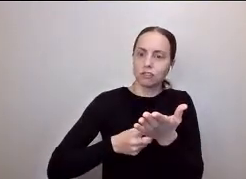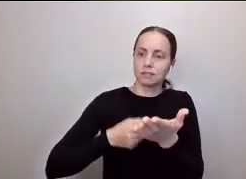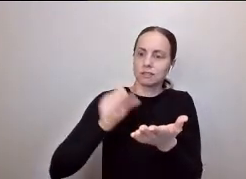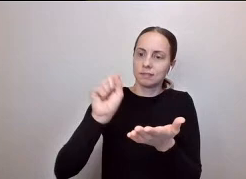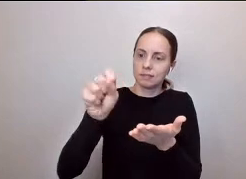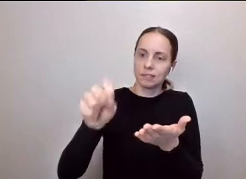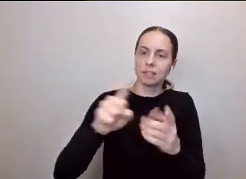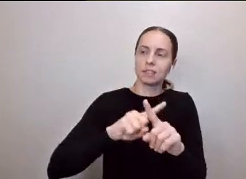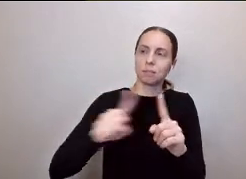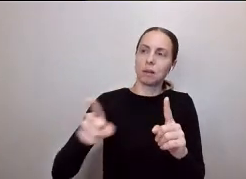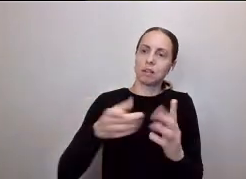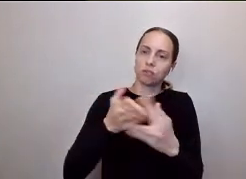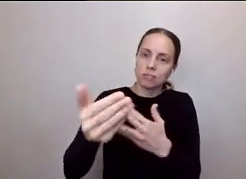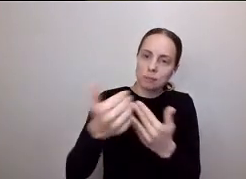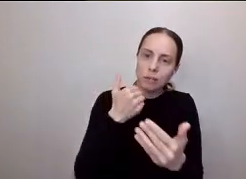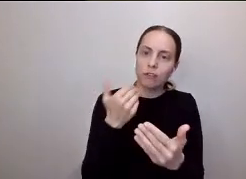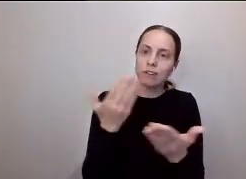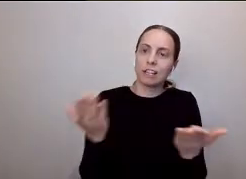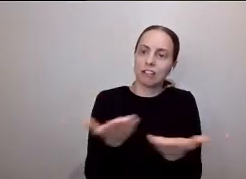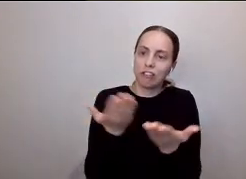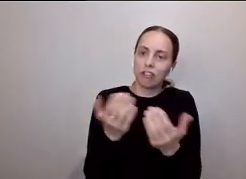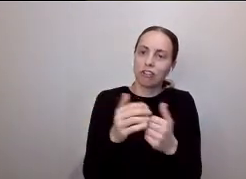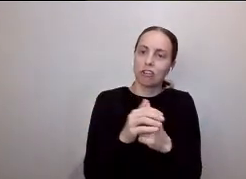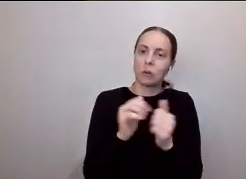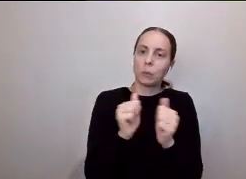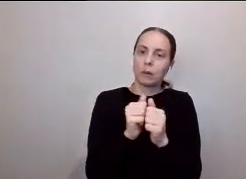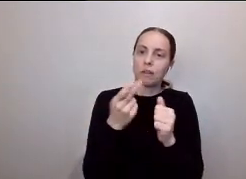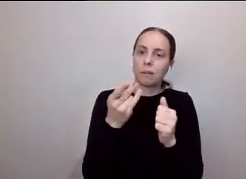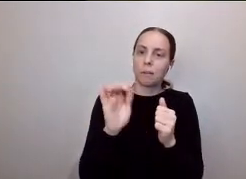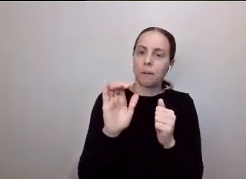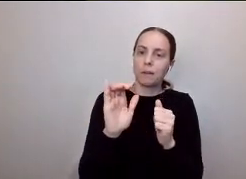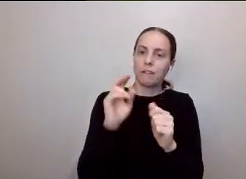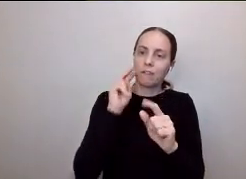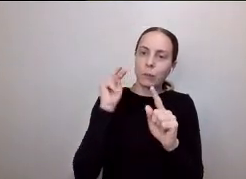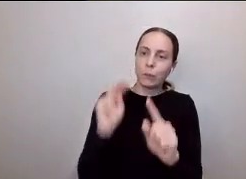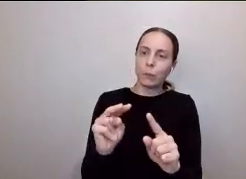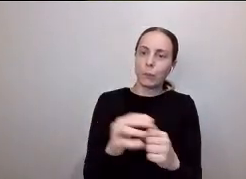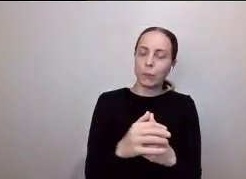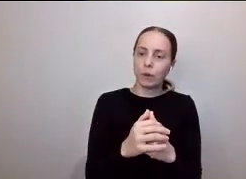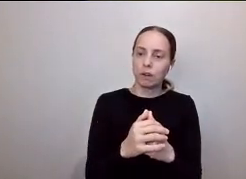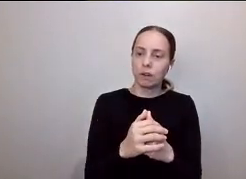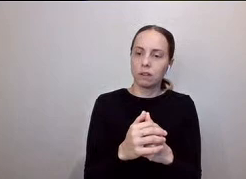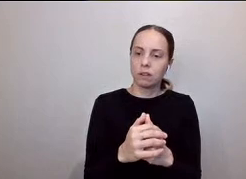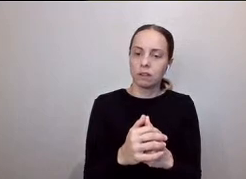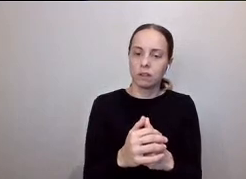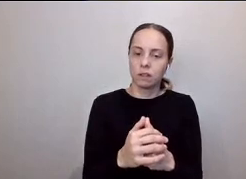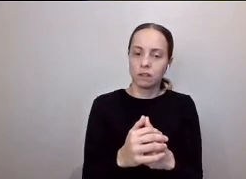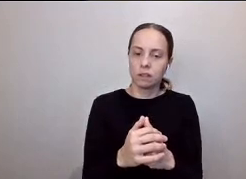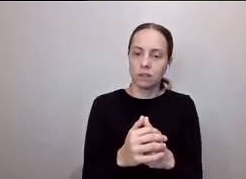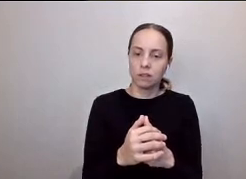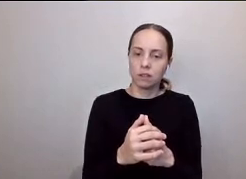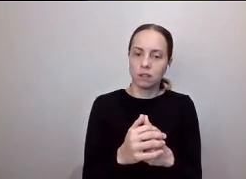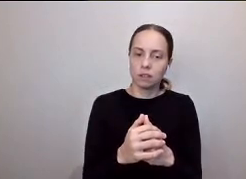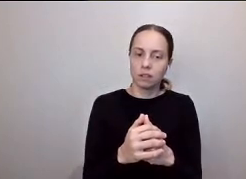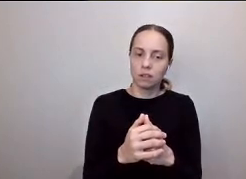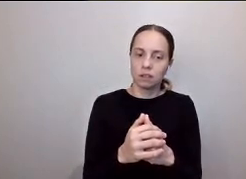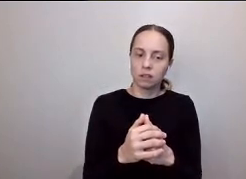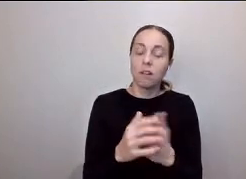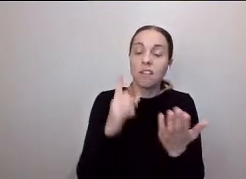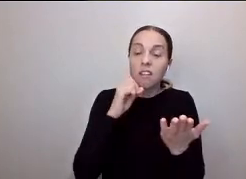the public view. And you know, I think, you know, as we move forward, as we look